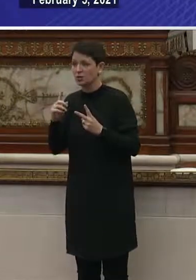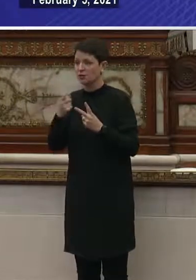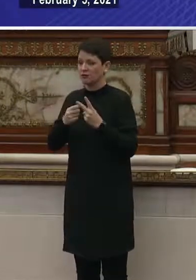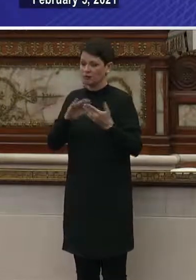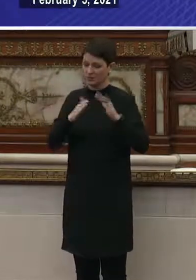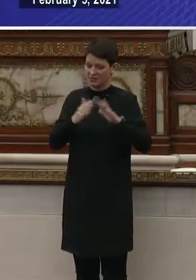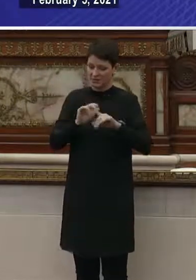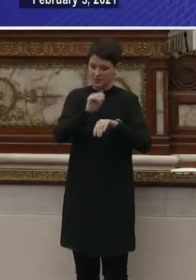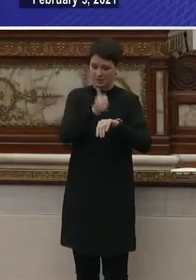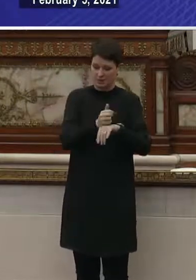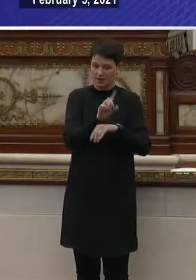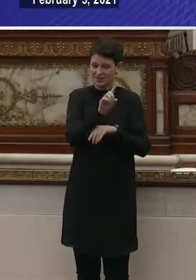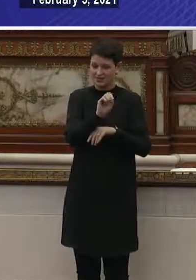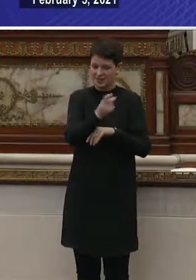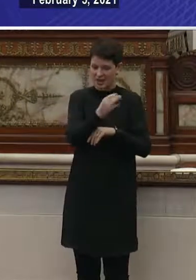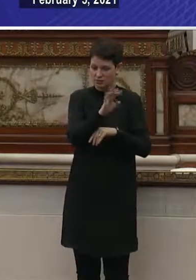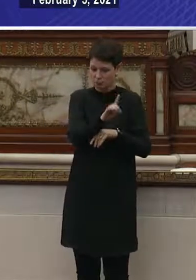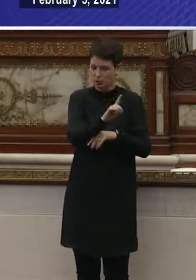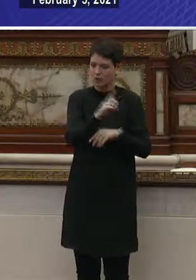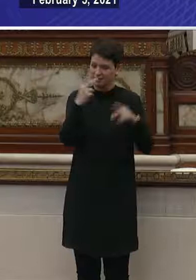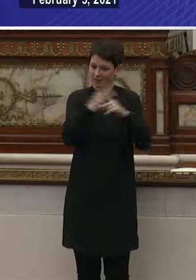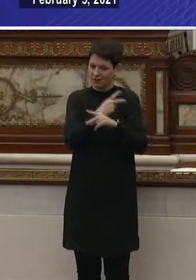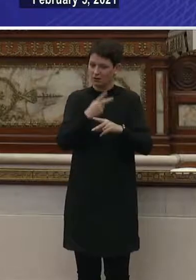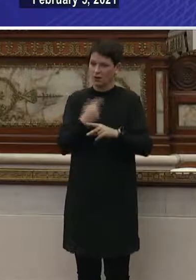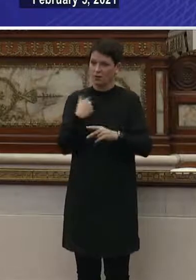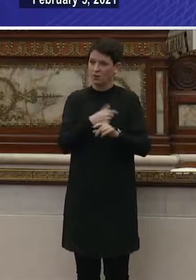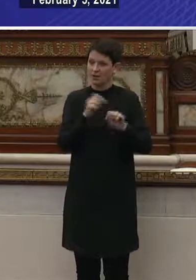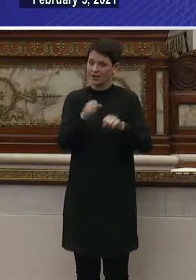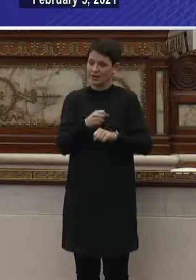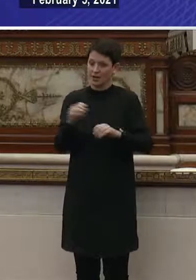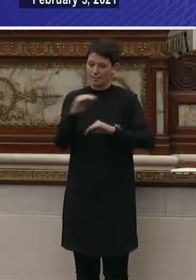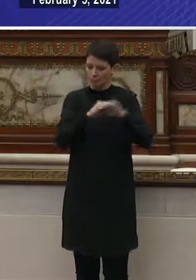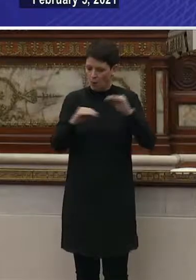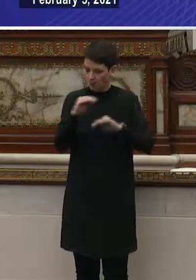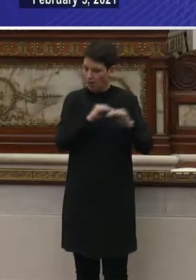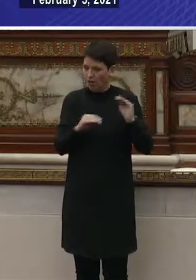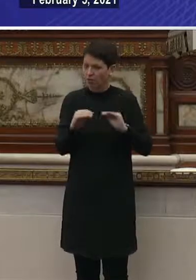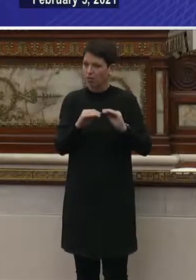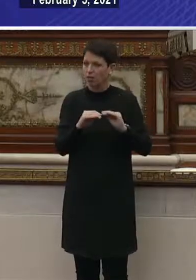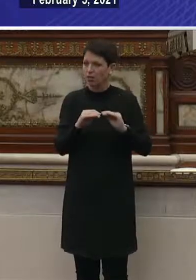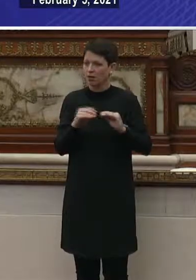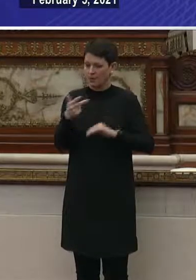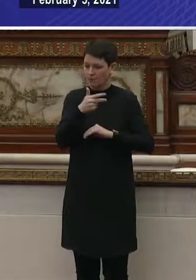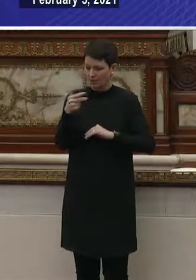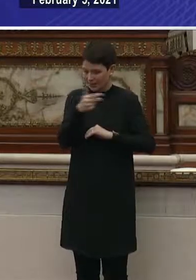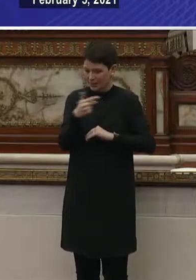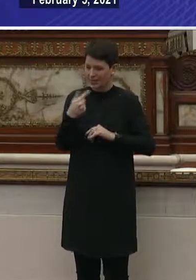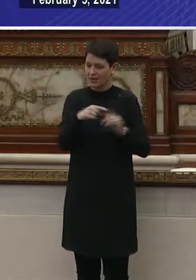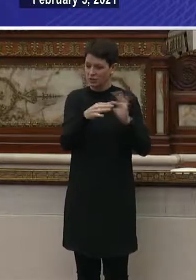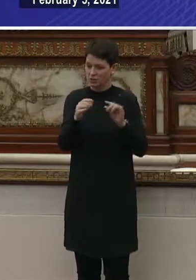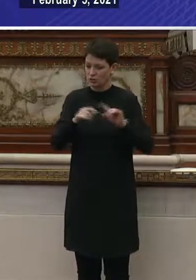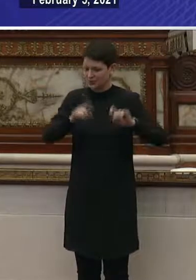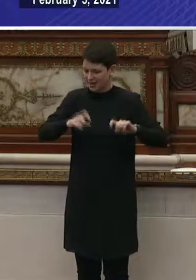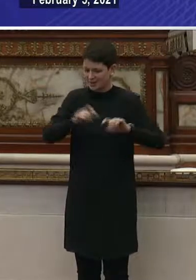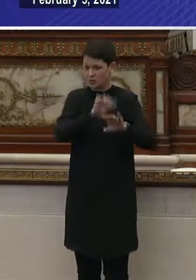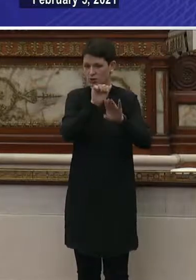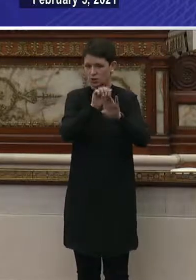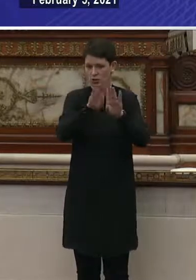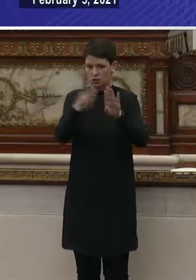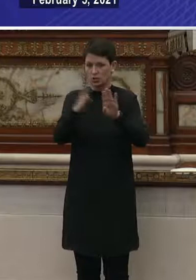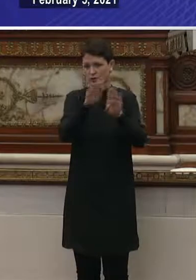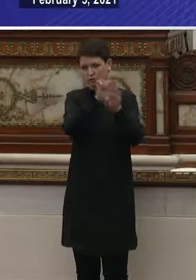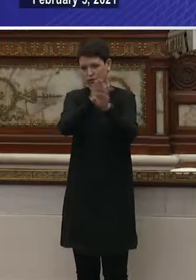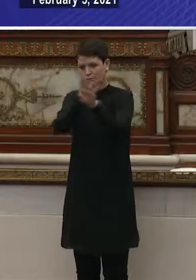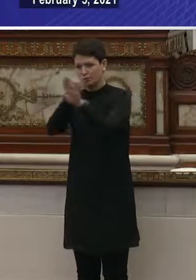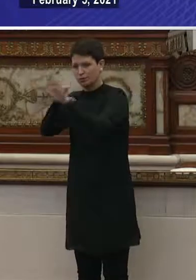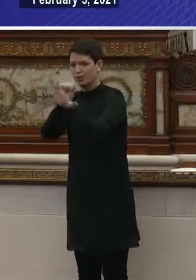city creating a dashboard, us figuring out whether we can get mobility as it relates to testing, going door to door and